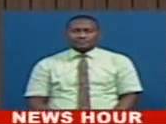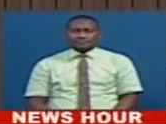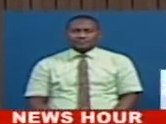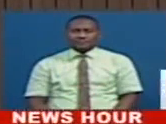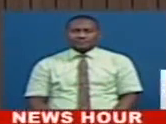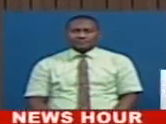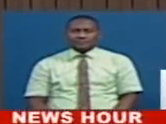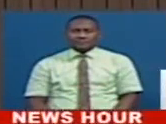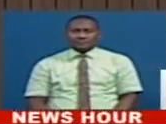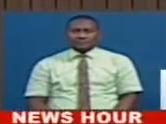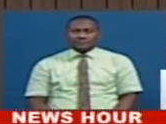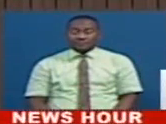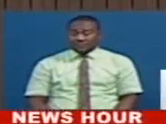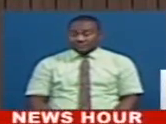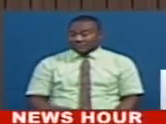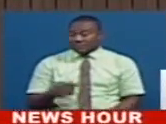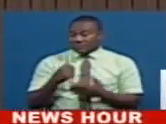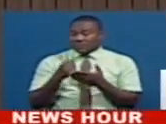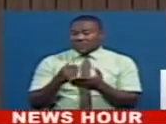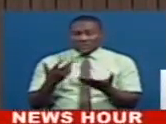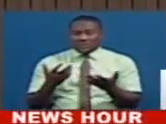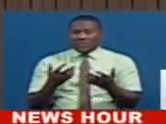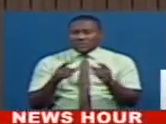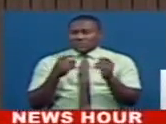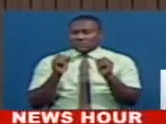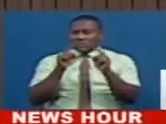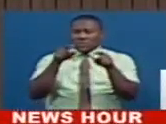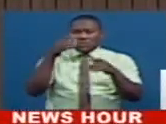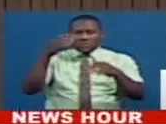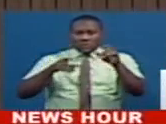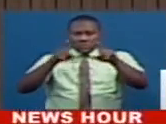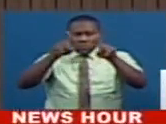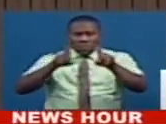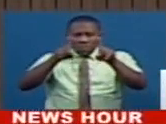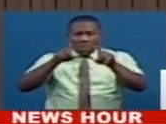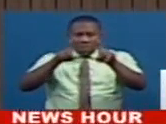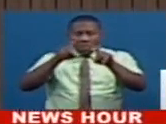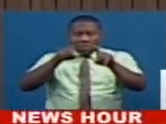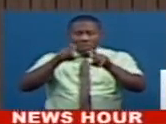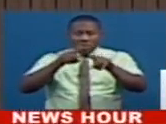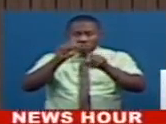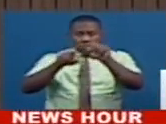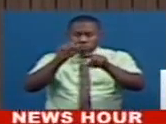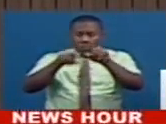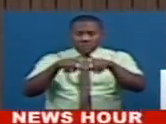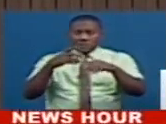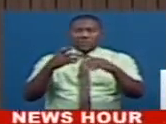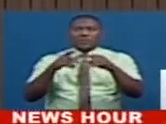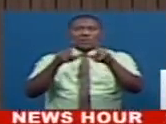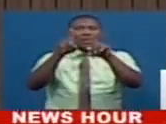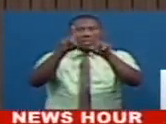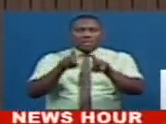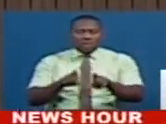that trials are conducted in a timely, efficient, and effective manner with an expedited